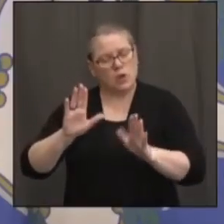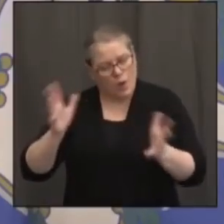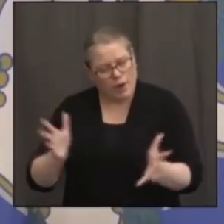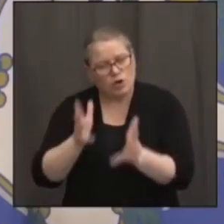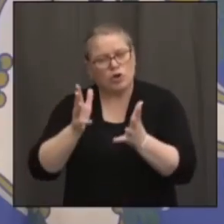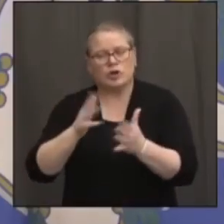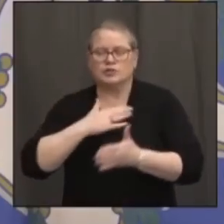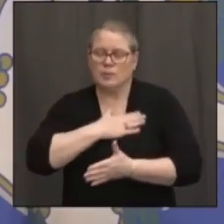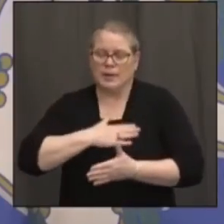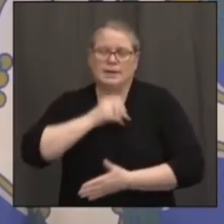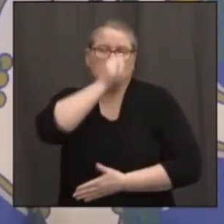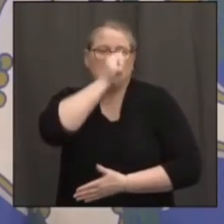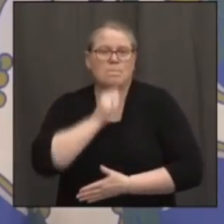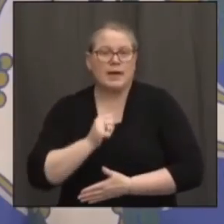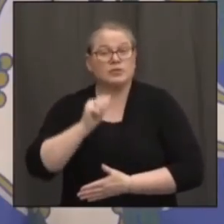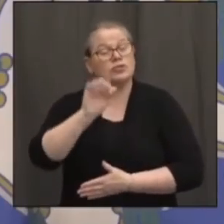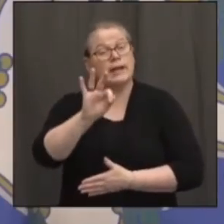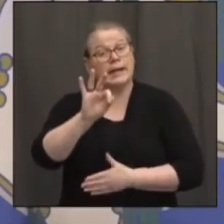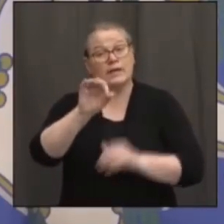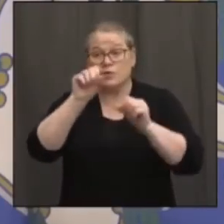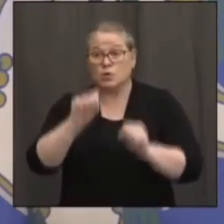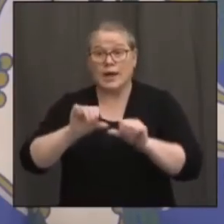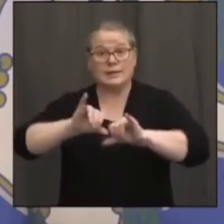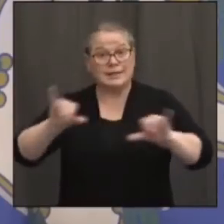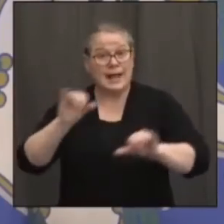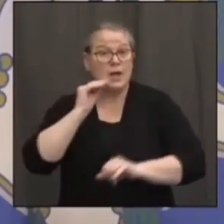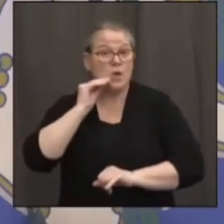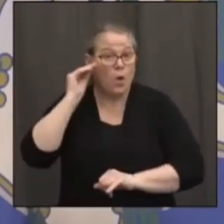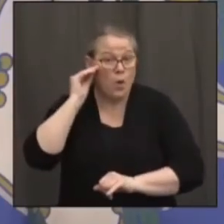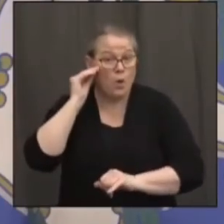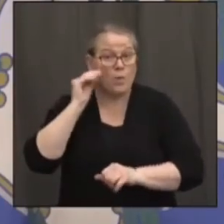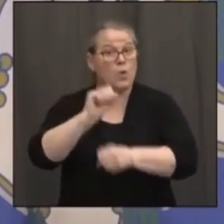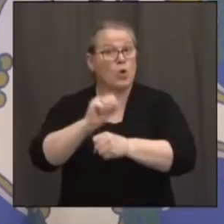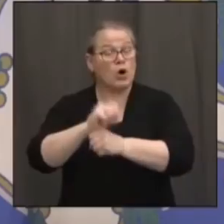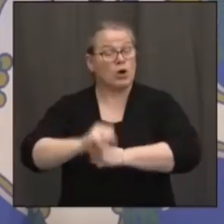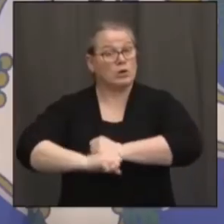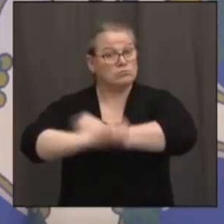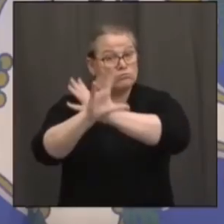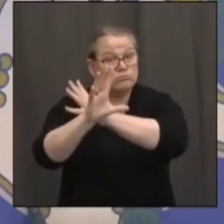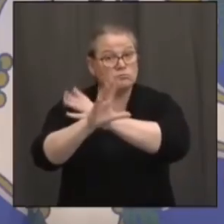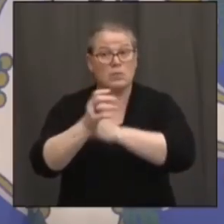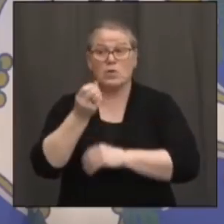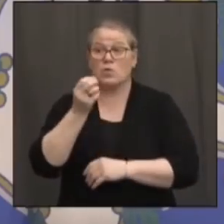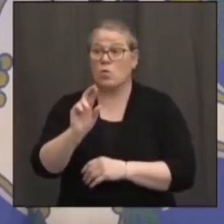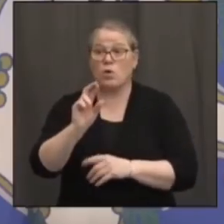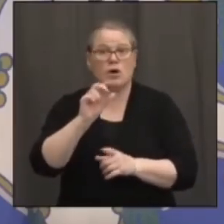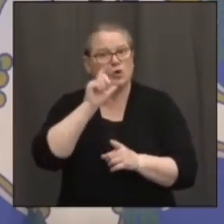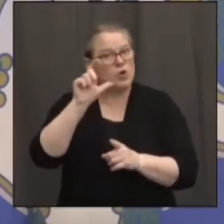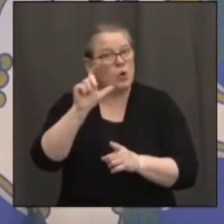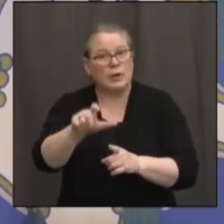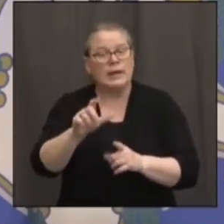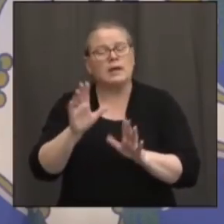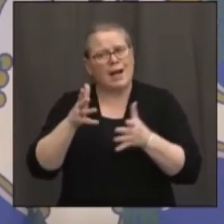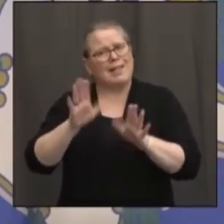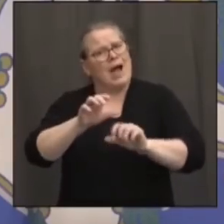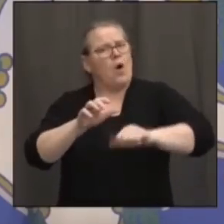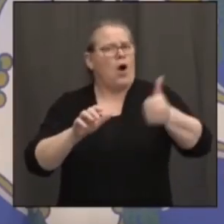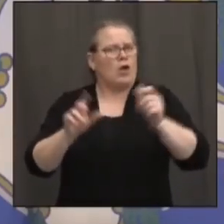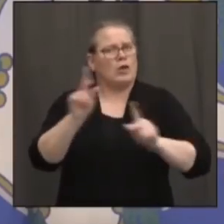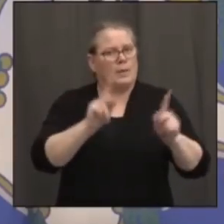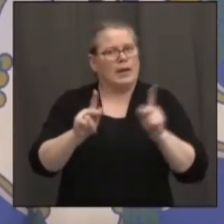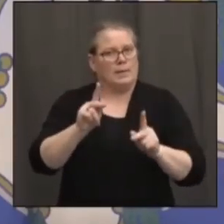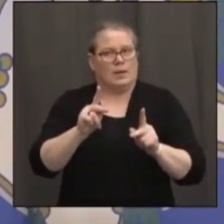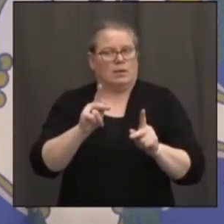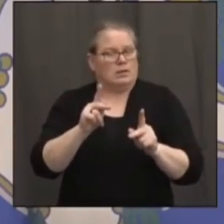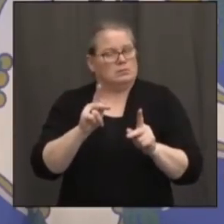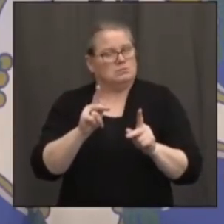If you can telecommute or you don't have any great urgency there, give others a chance to go forward. I think that would